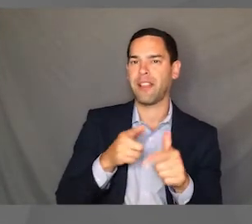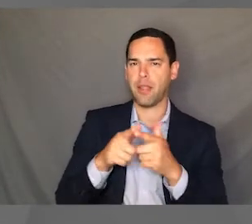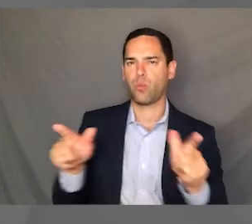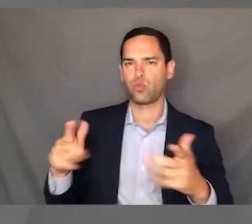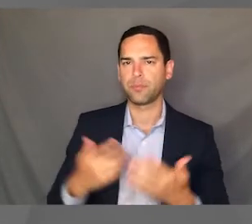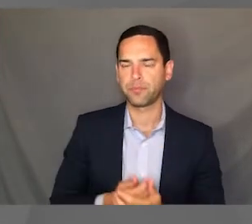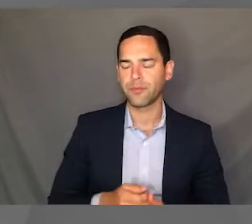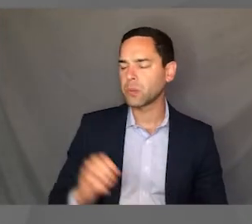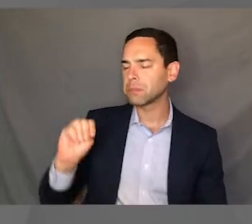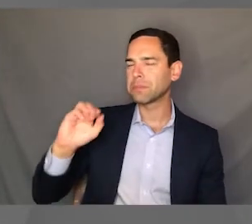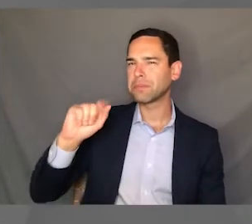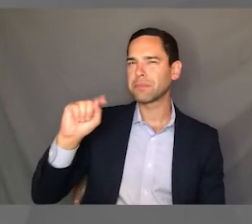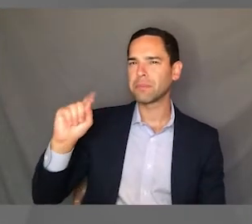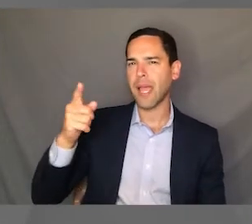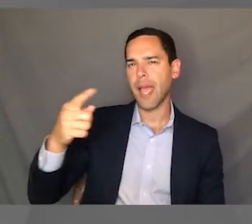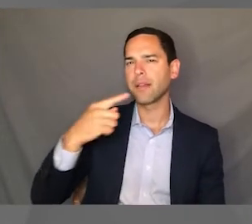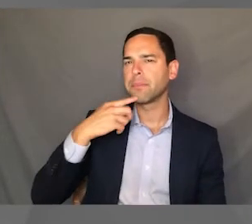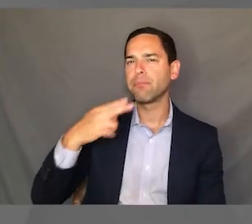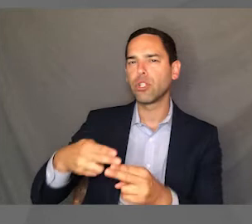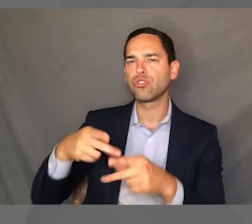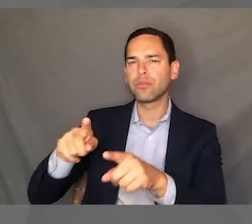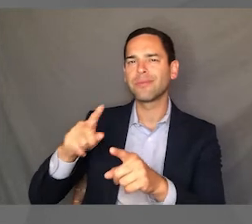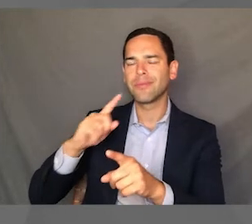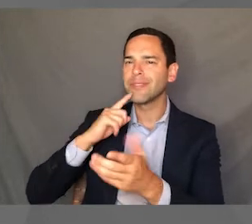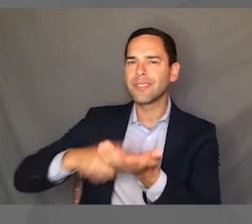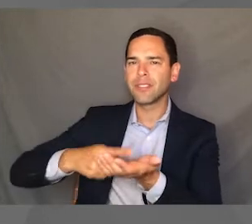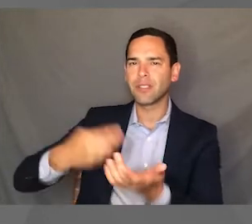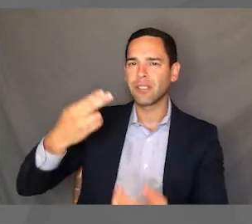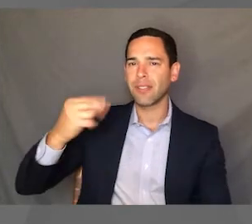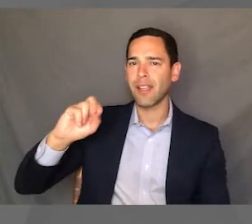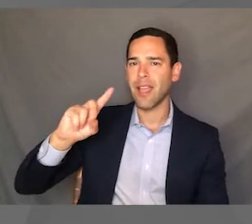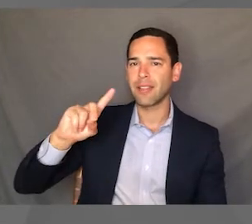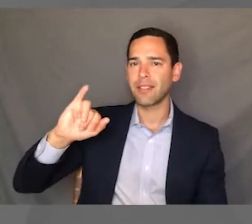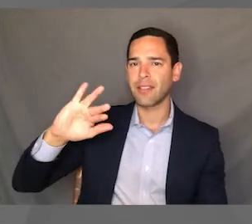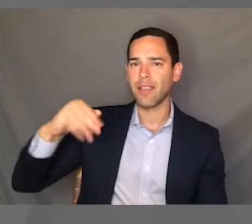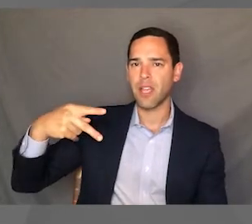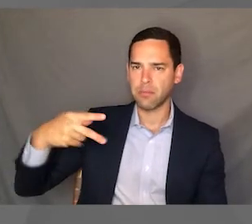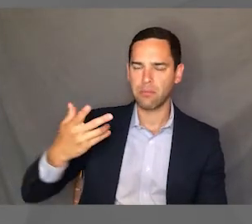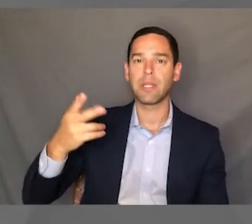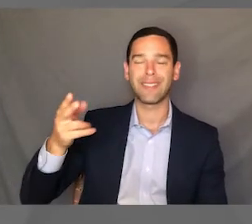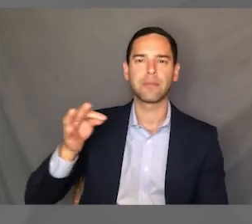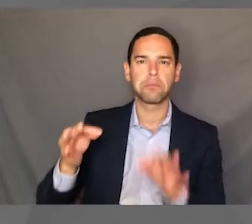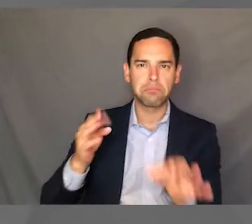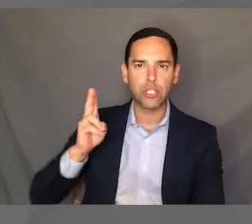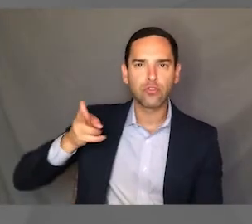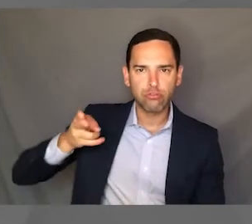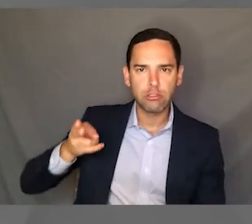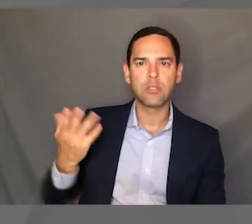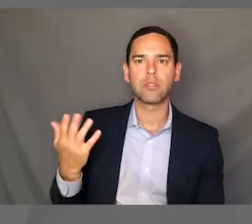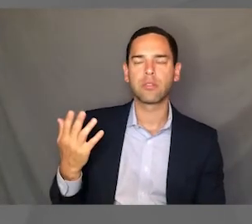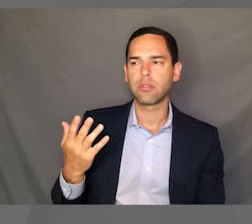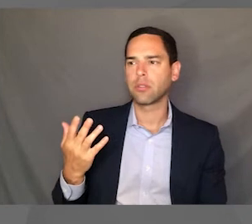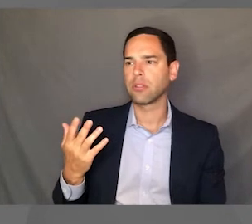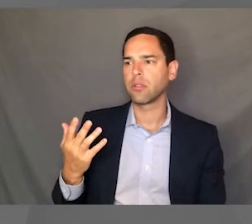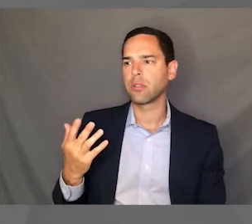brought the term of handicapped. And as you heard him explain, handicapped historically has been used of, again, saying a